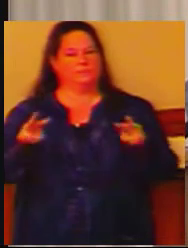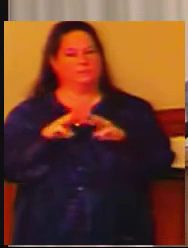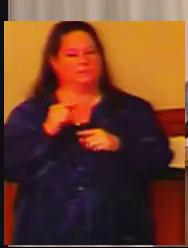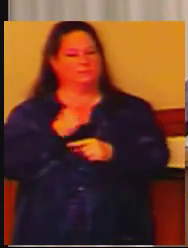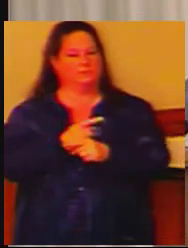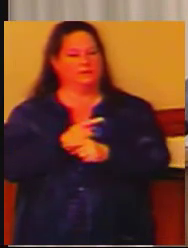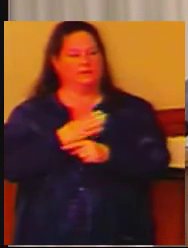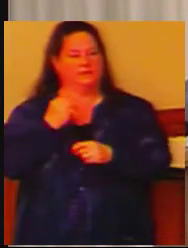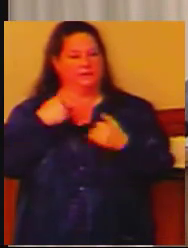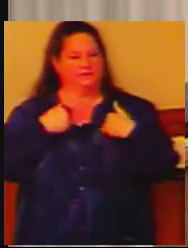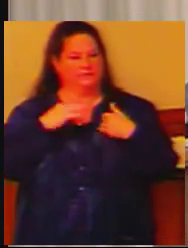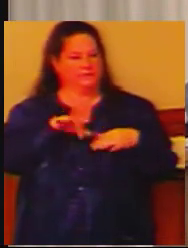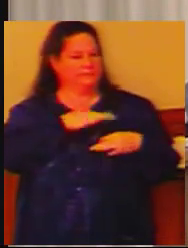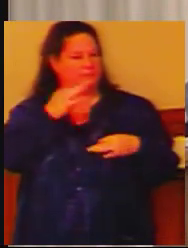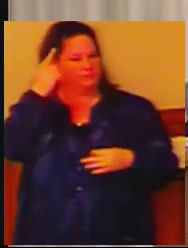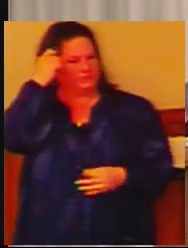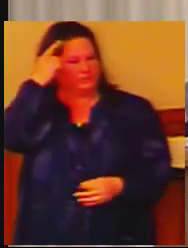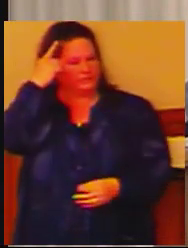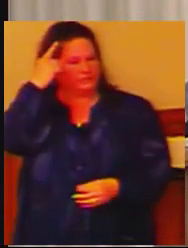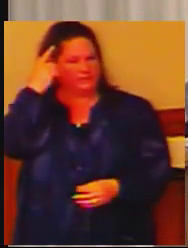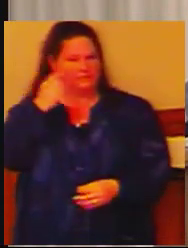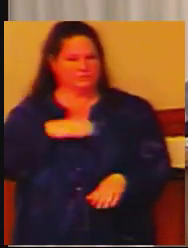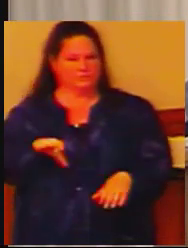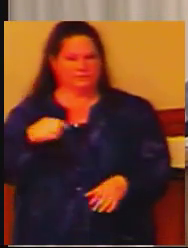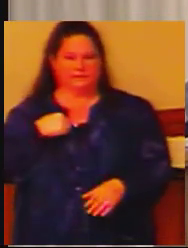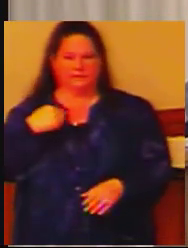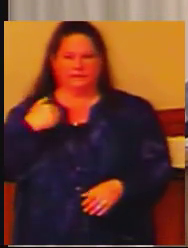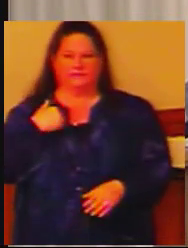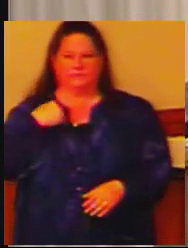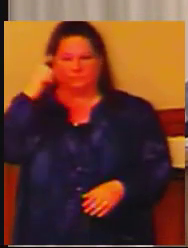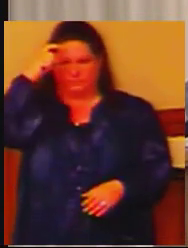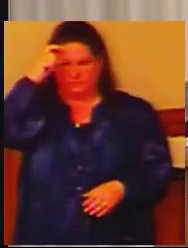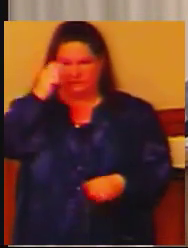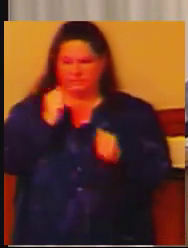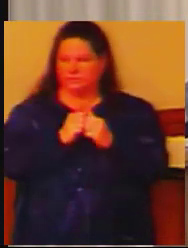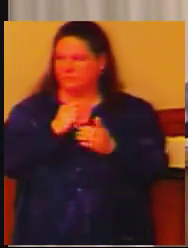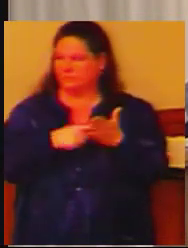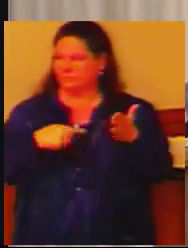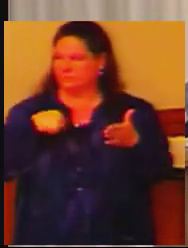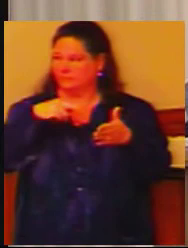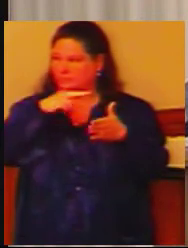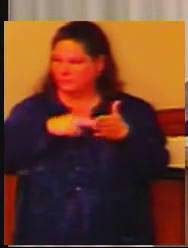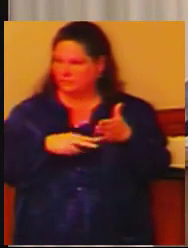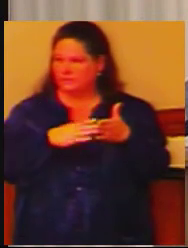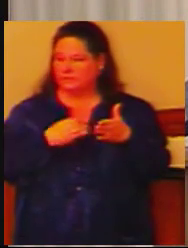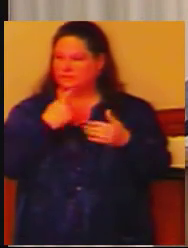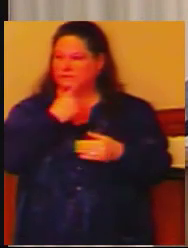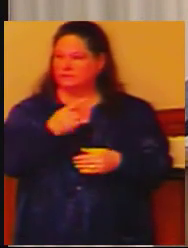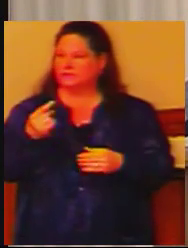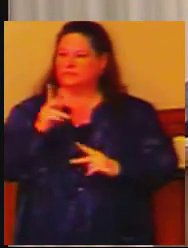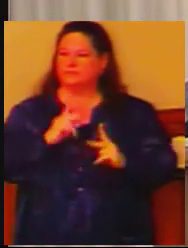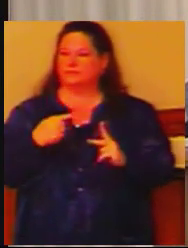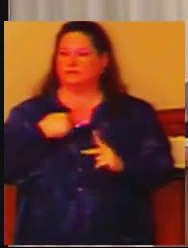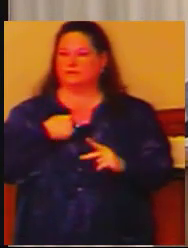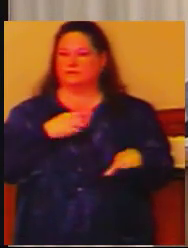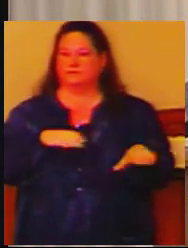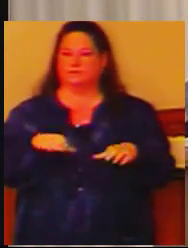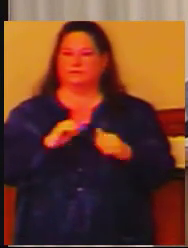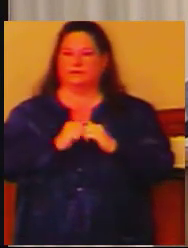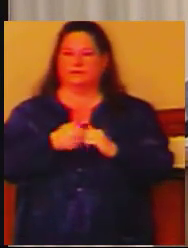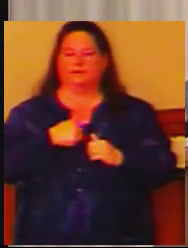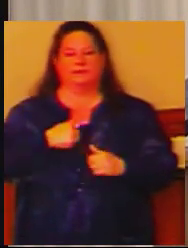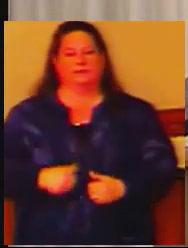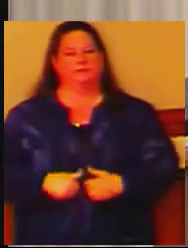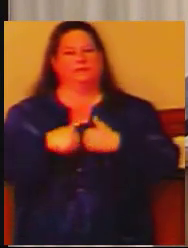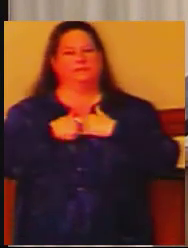spiritual understanding? Do I have wisdom in what I'm reading and what I'm telling others that I do and how I'm living my